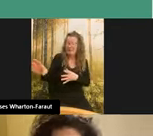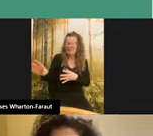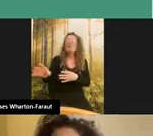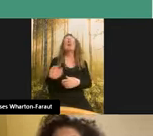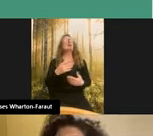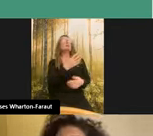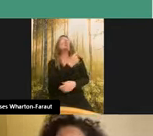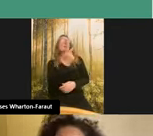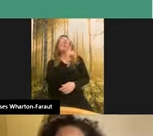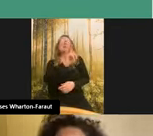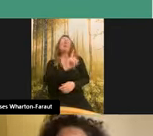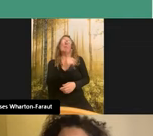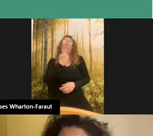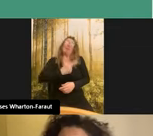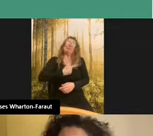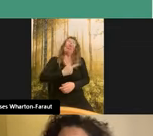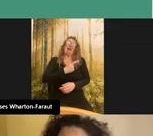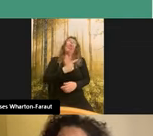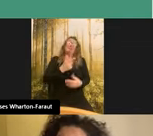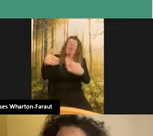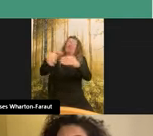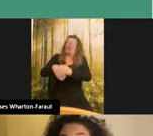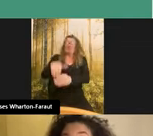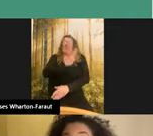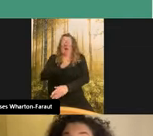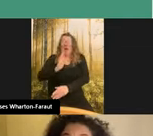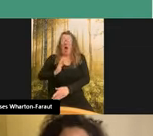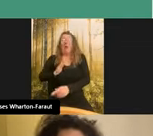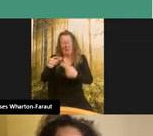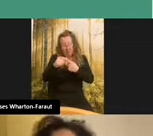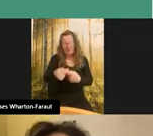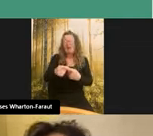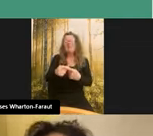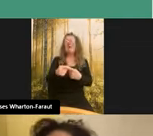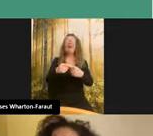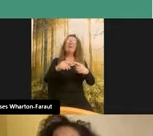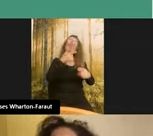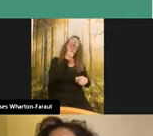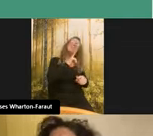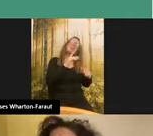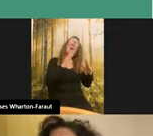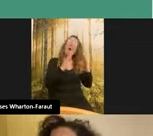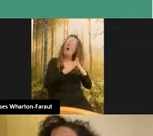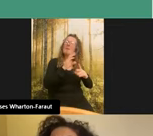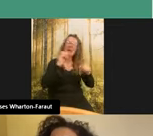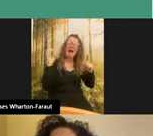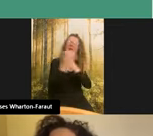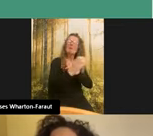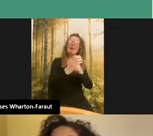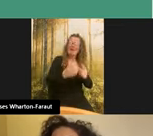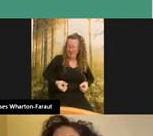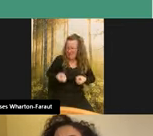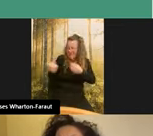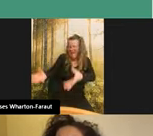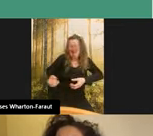of the servicemen in that space, in the central space, but the civilians from the Caribbean were also